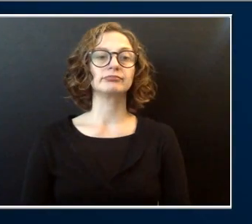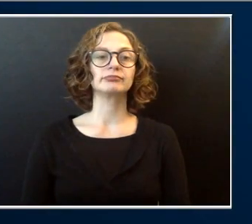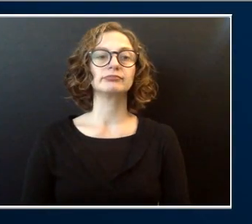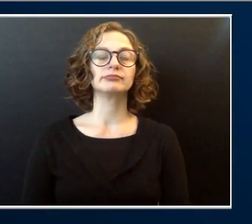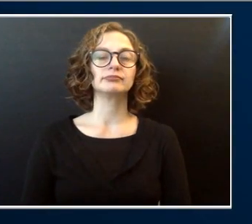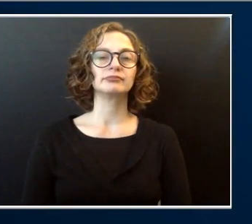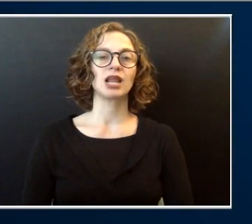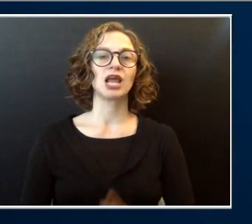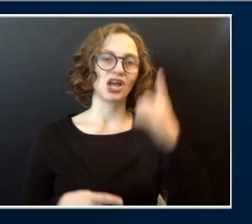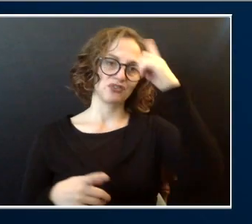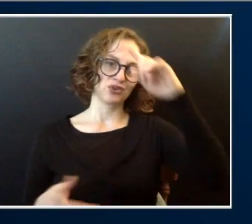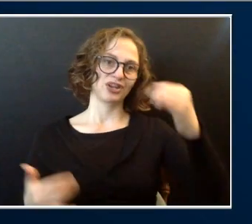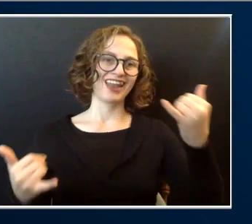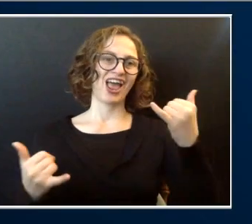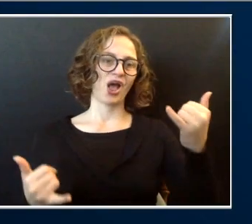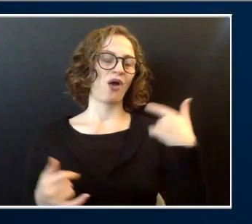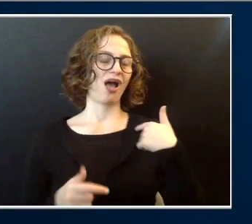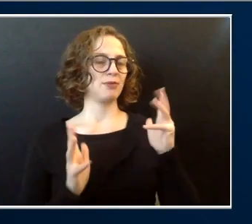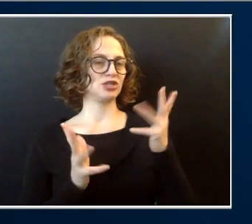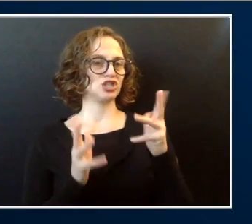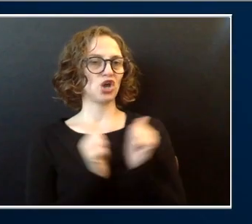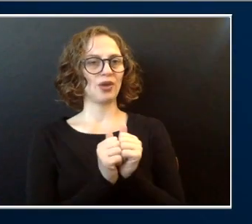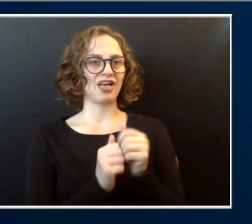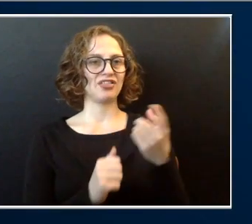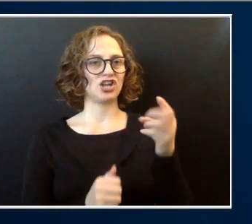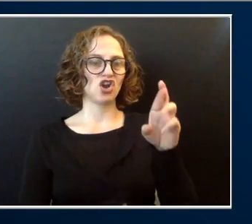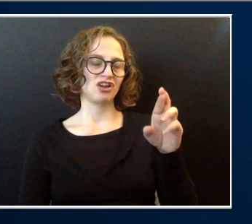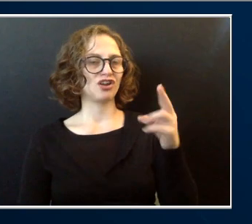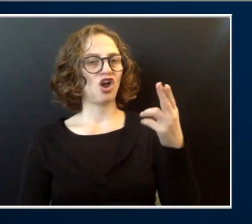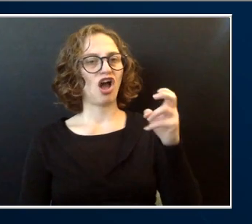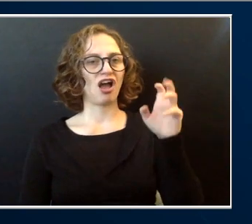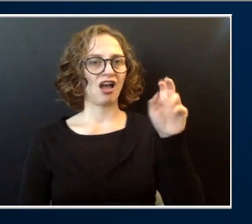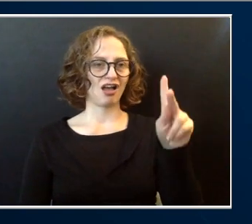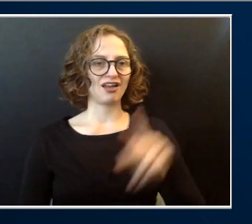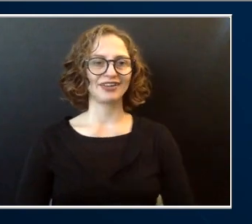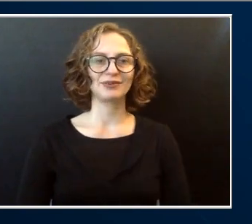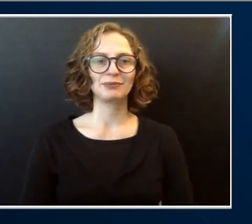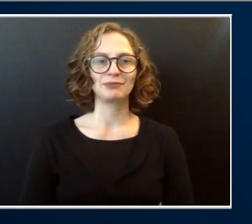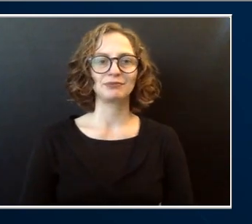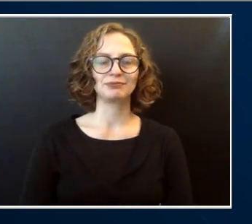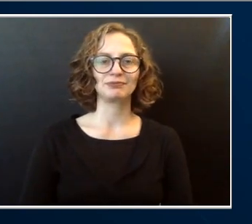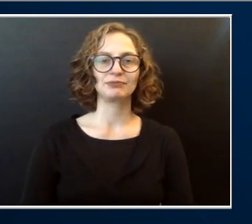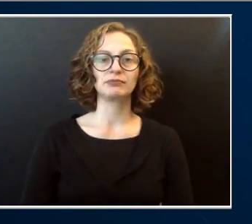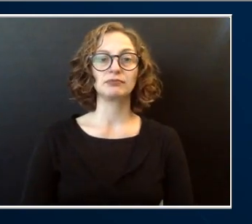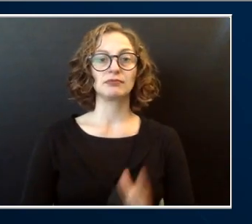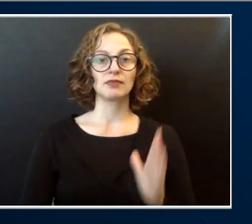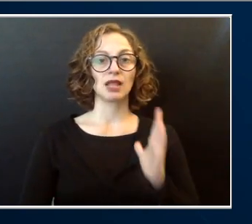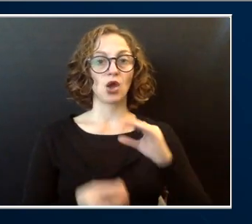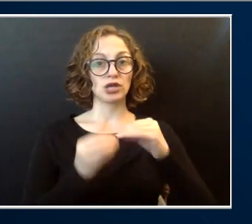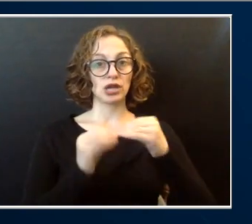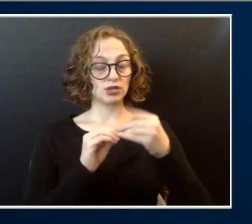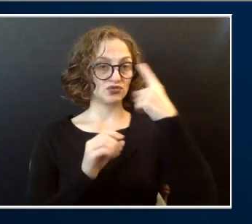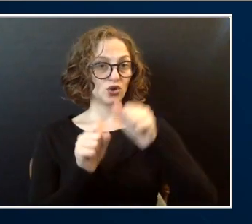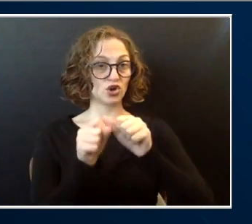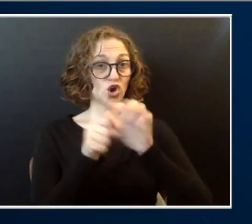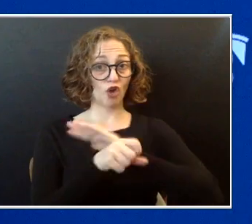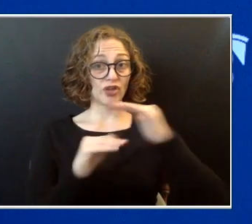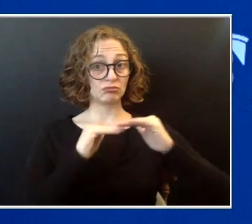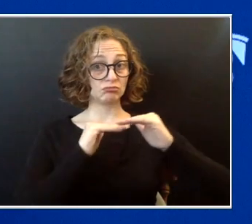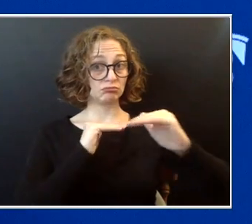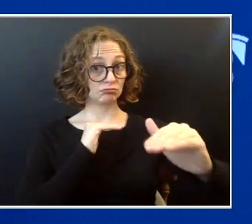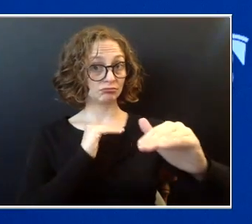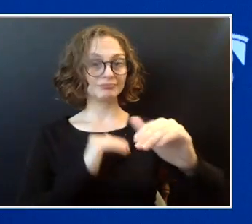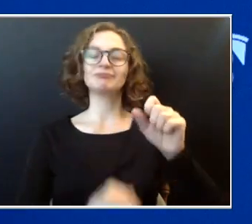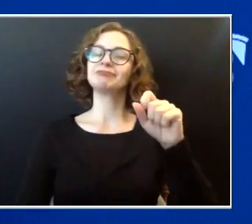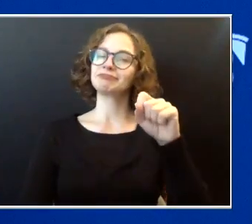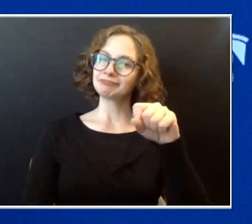are going to talk a little bit. You know, Dr. Hawk, Infection Prevention and Control Director. Yeah. Our numbers from COVID have been pretty flat, Hawk. They've been pretty flat. Again, not to